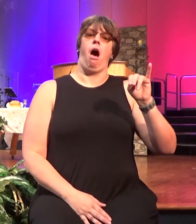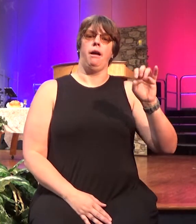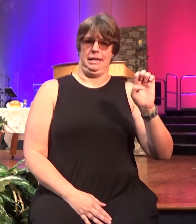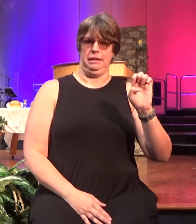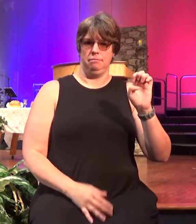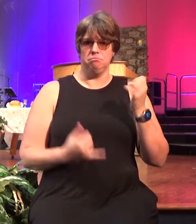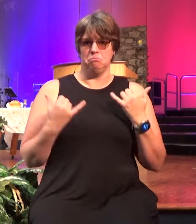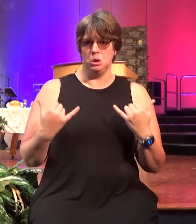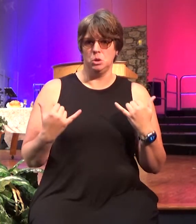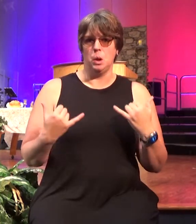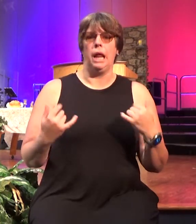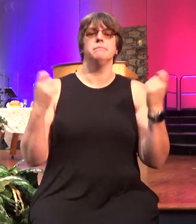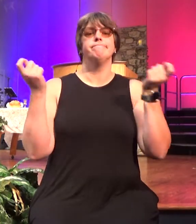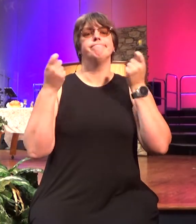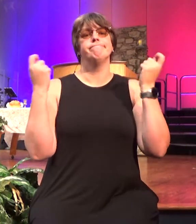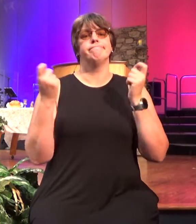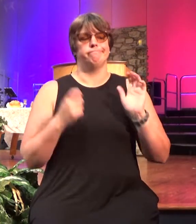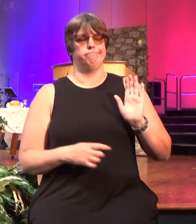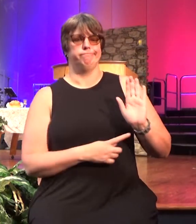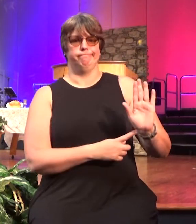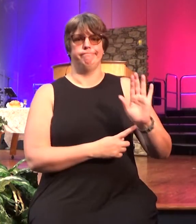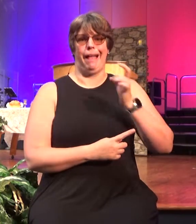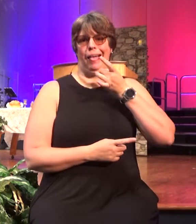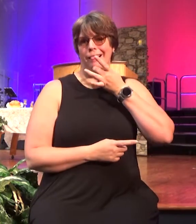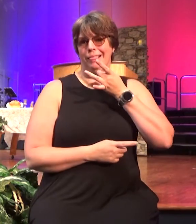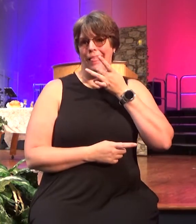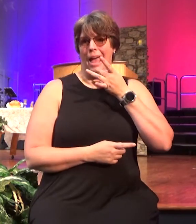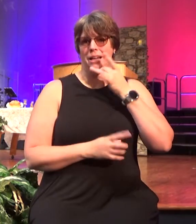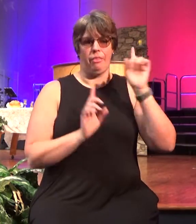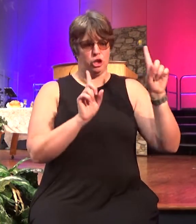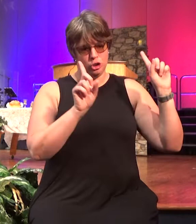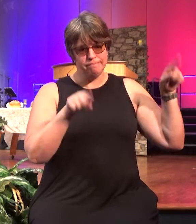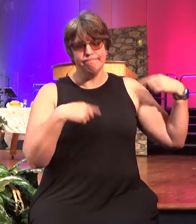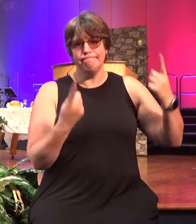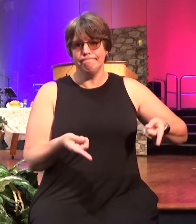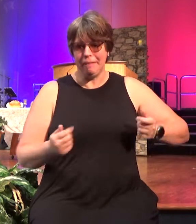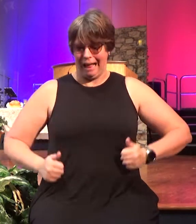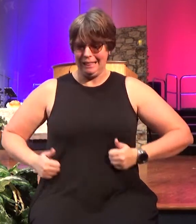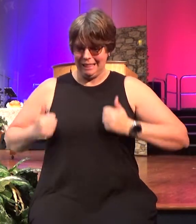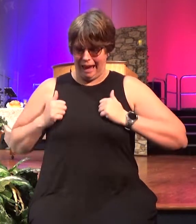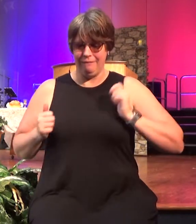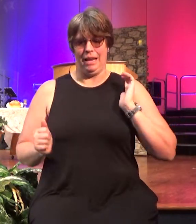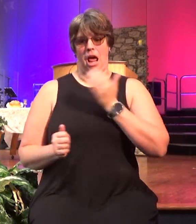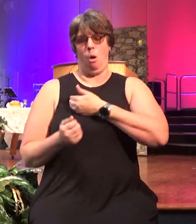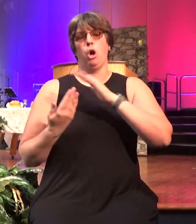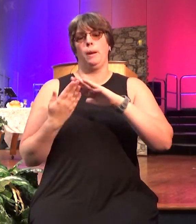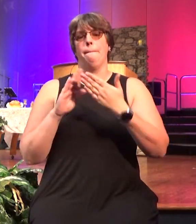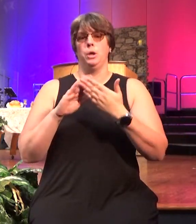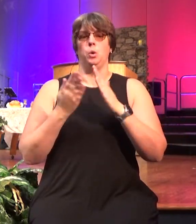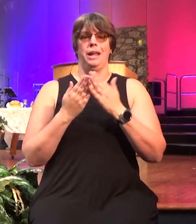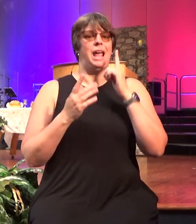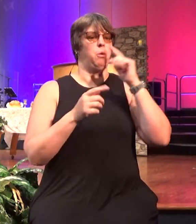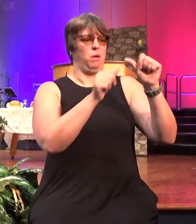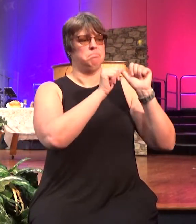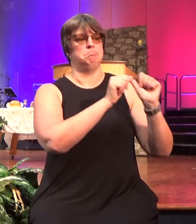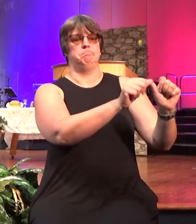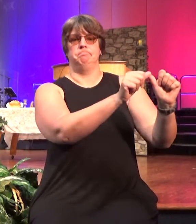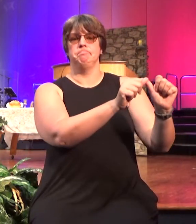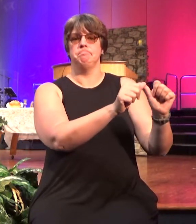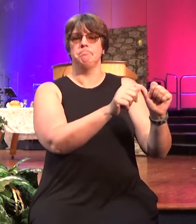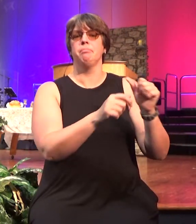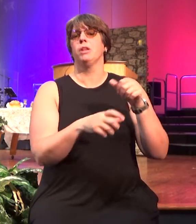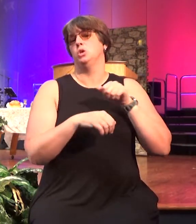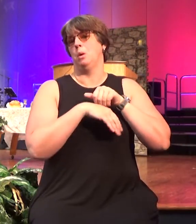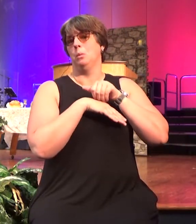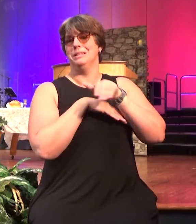for the light that she has been in life, in our community, and shall always be, and to send blessings to her family and all